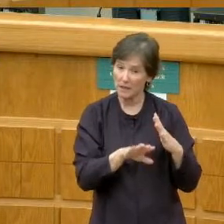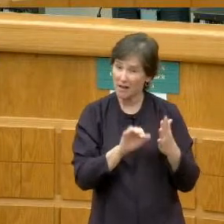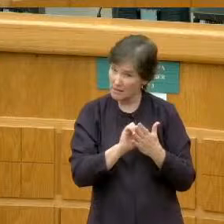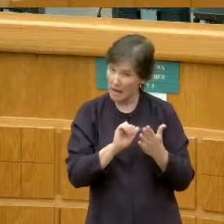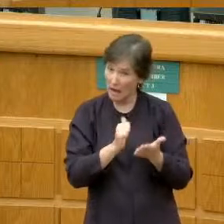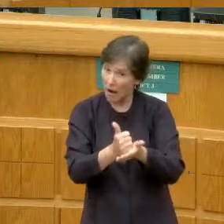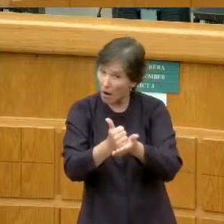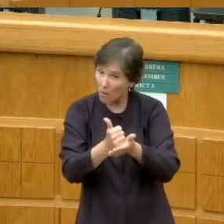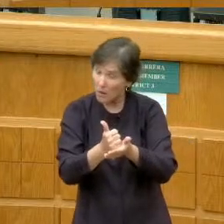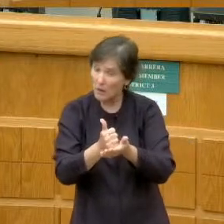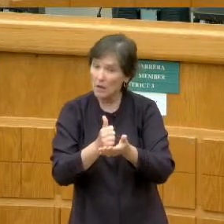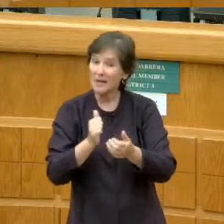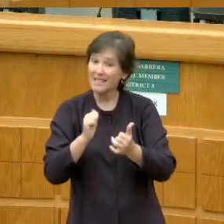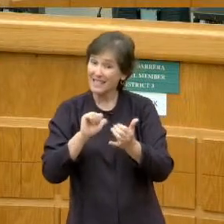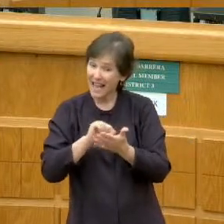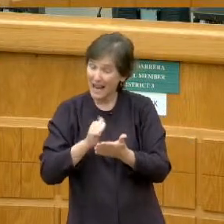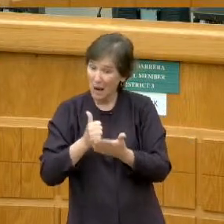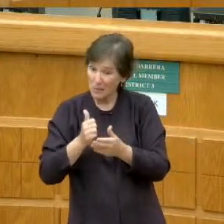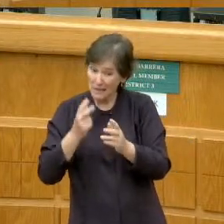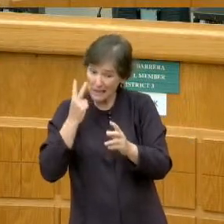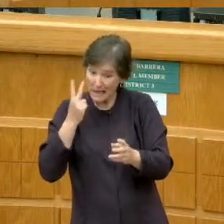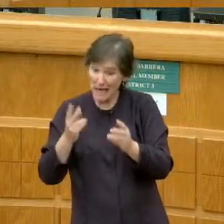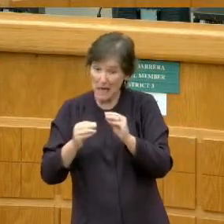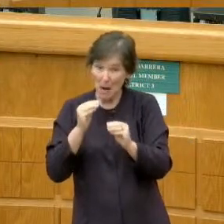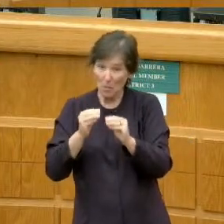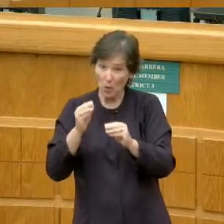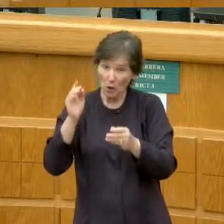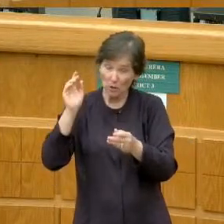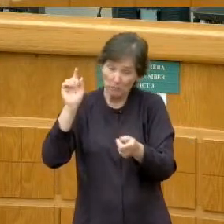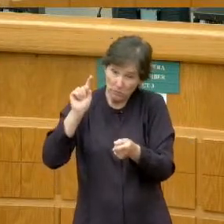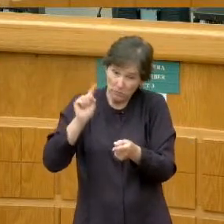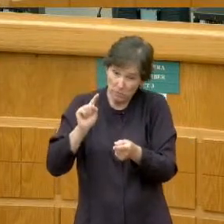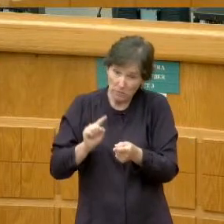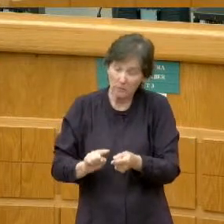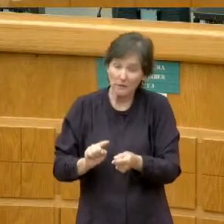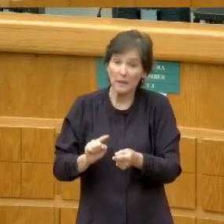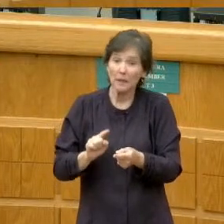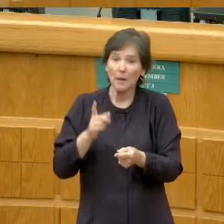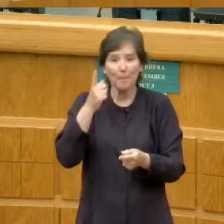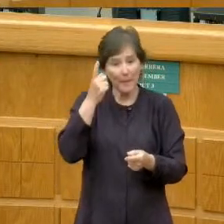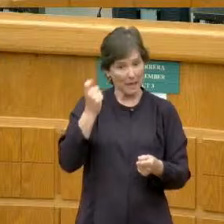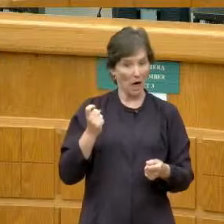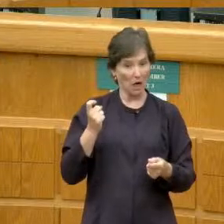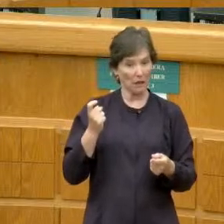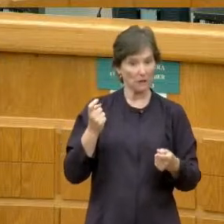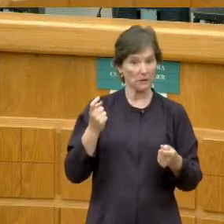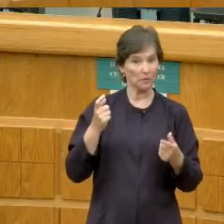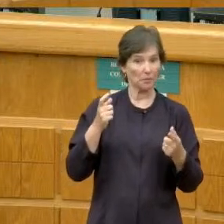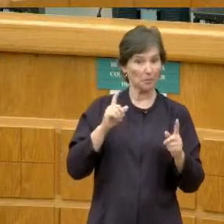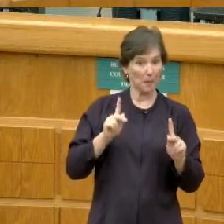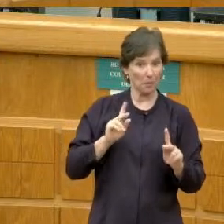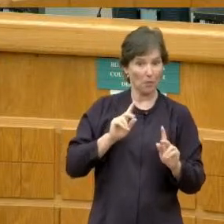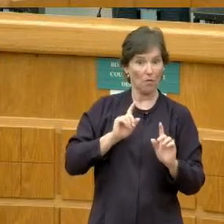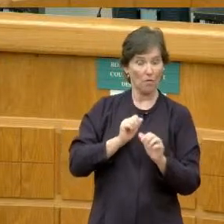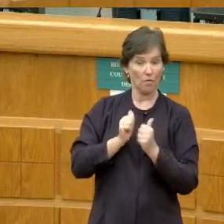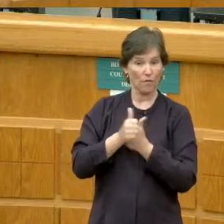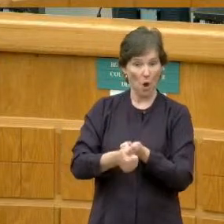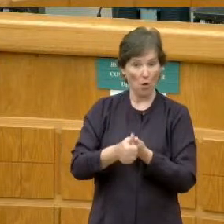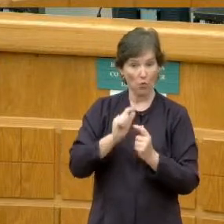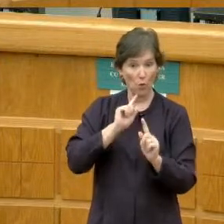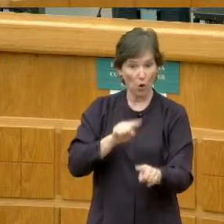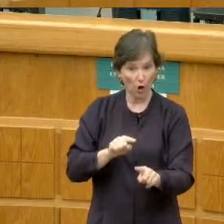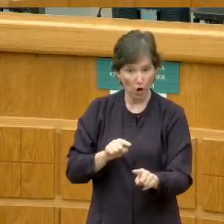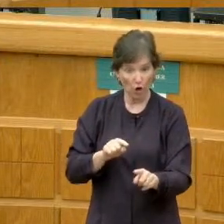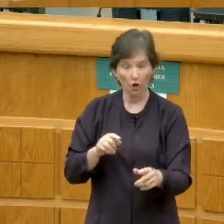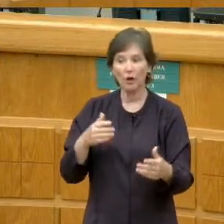we seen our numbers respond because of the actions that were taken? Here's your answer. I